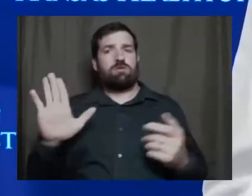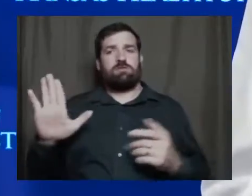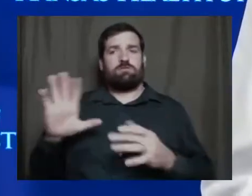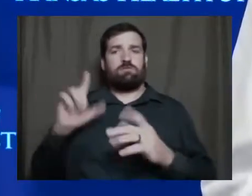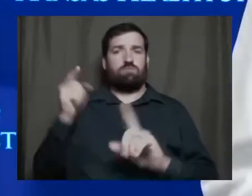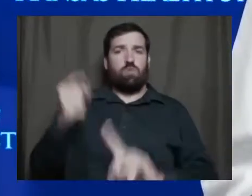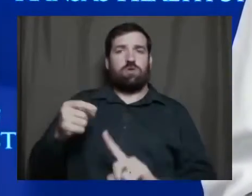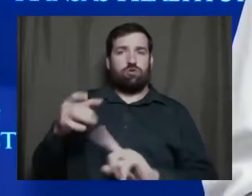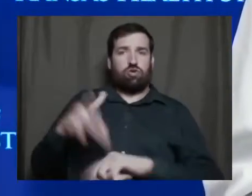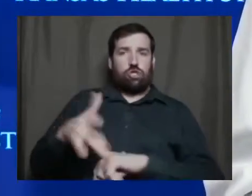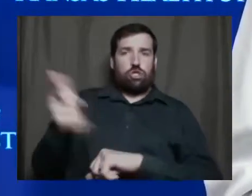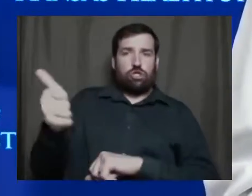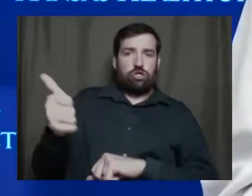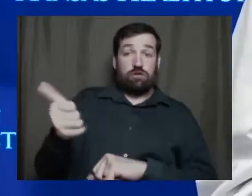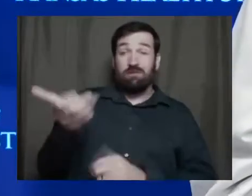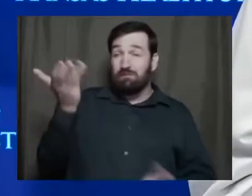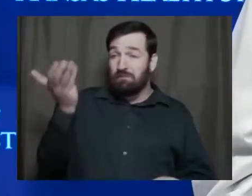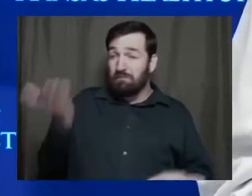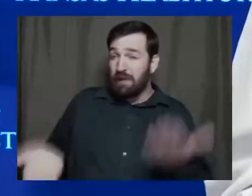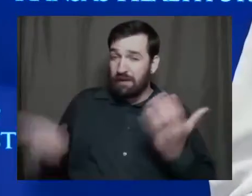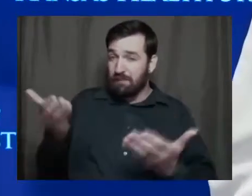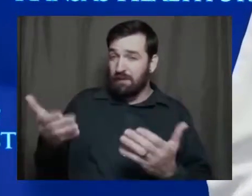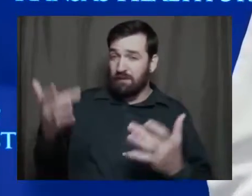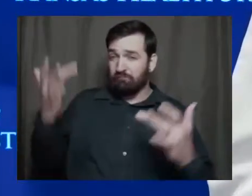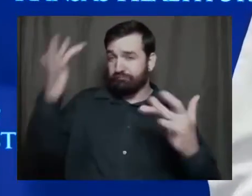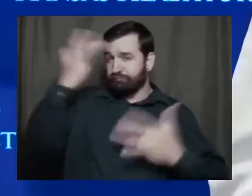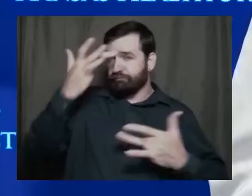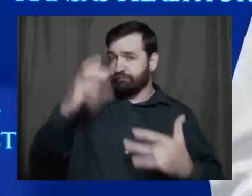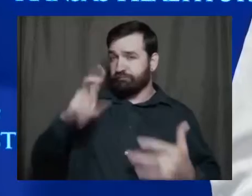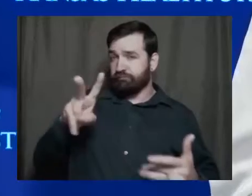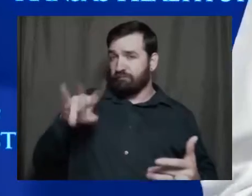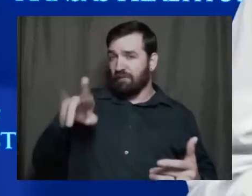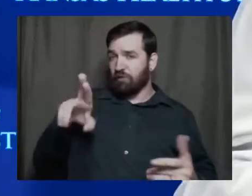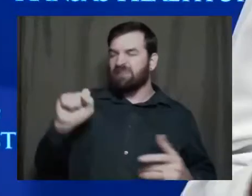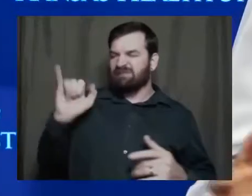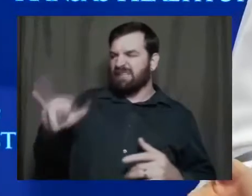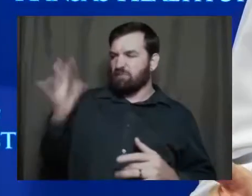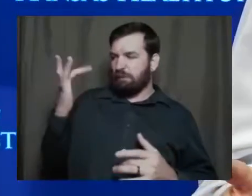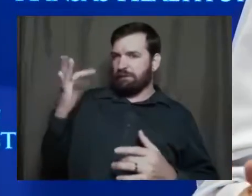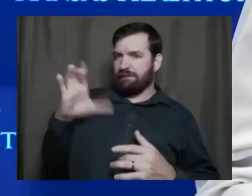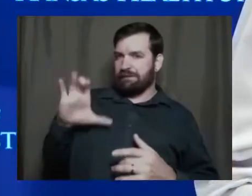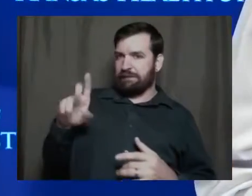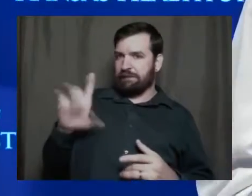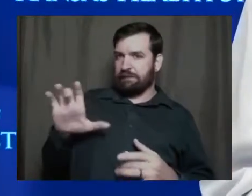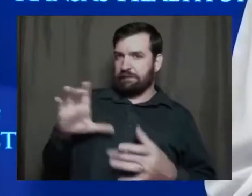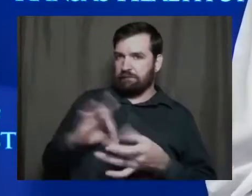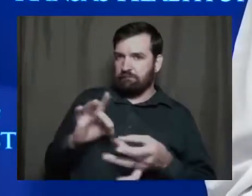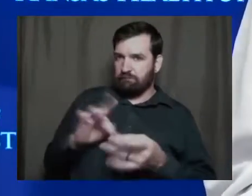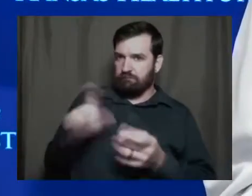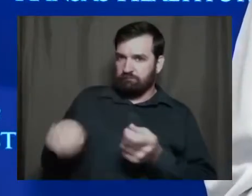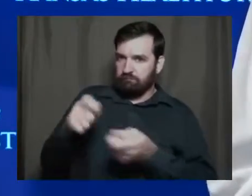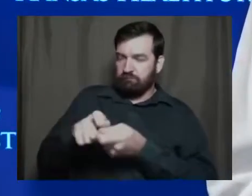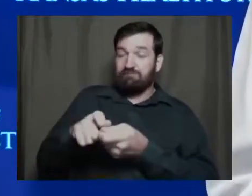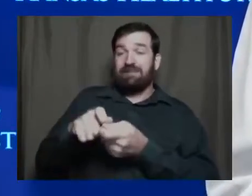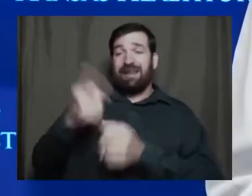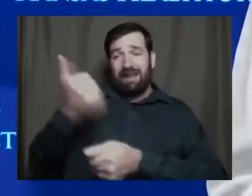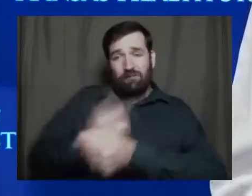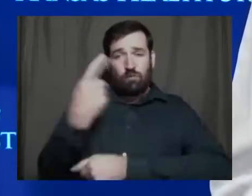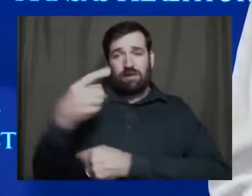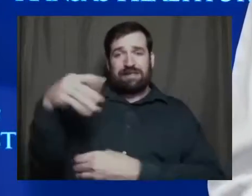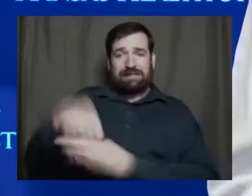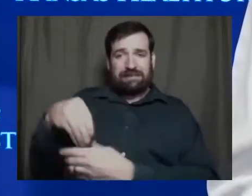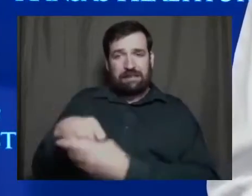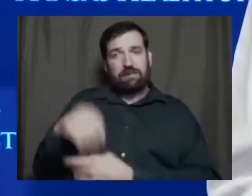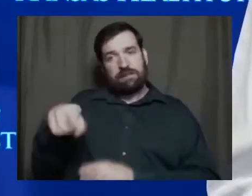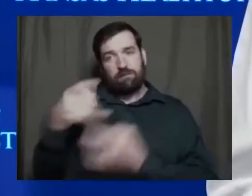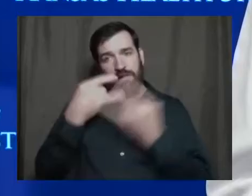the virus, but the problem is, and this is why I think the CDC was so specific about everybody indoors needs to be masked. People who are unvaccinated tend to